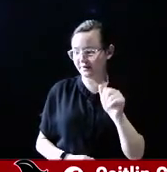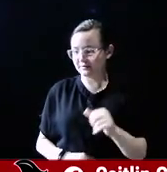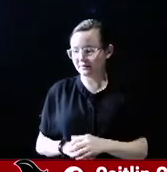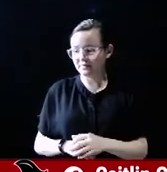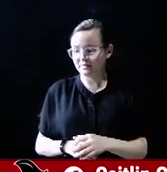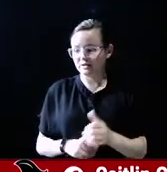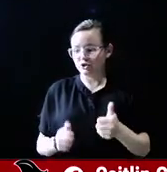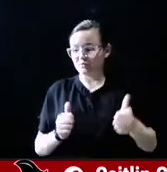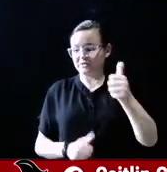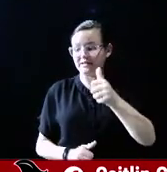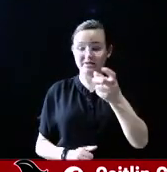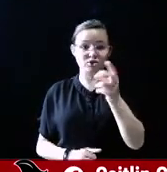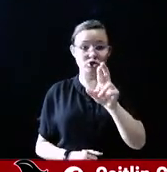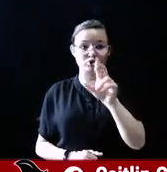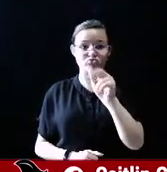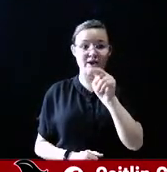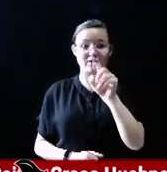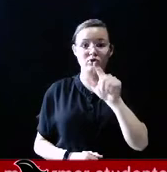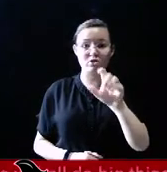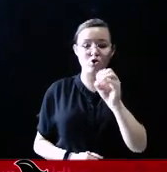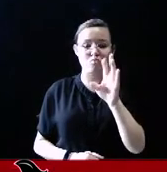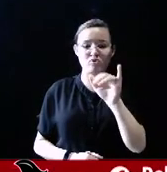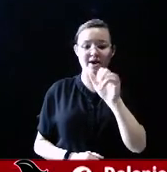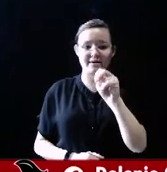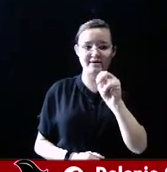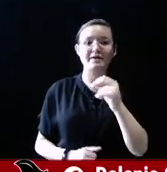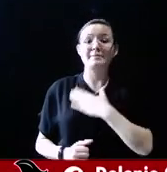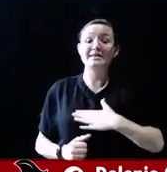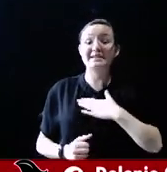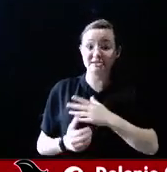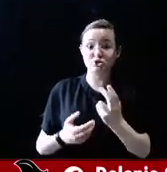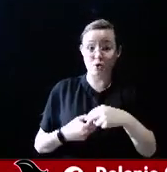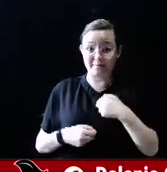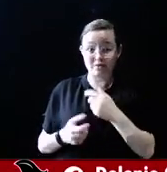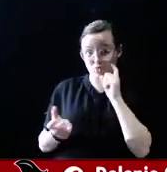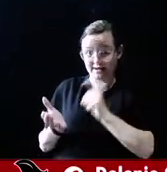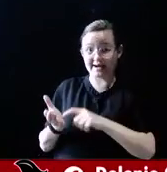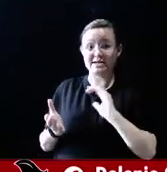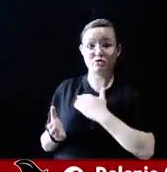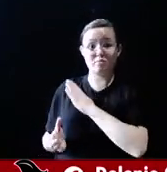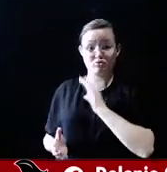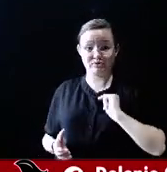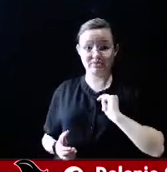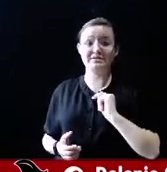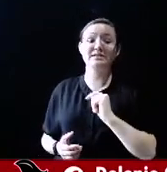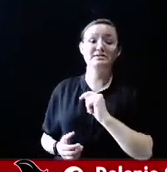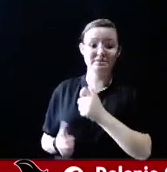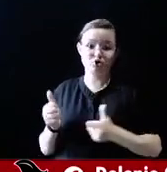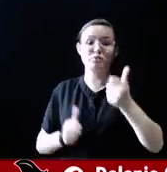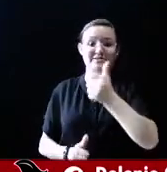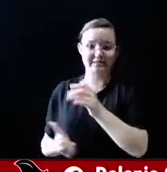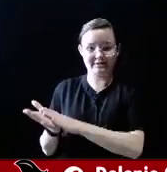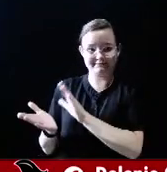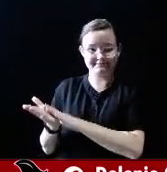Randall O'Brien. Please join me in recognizing our 2021 Board of Trustees and